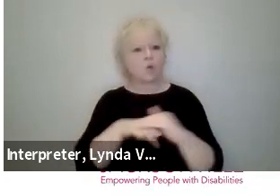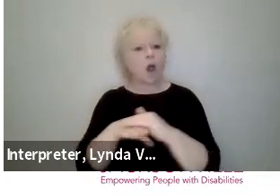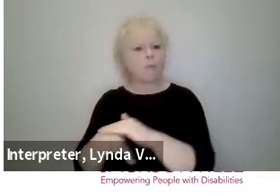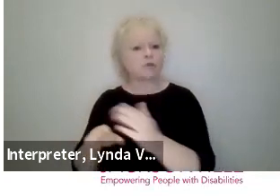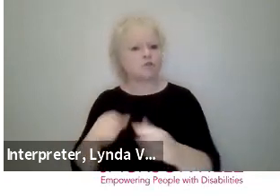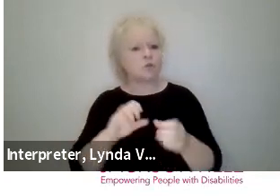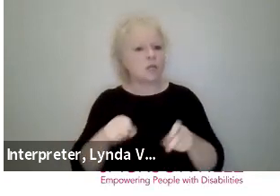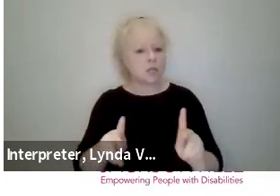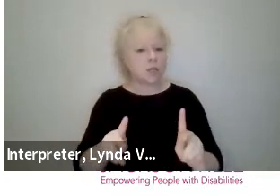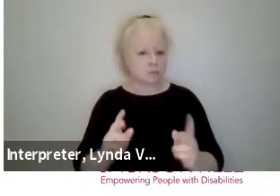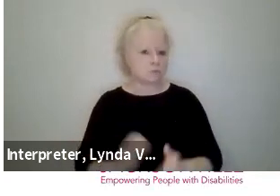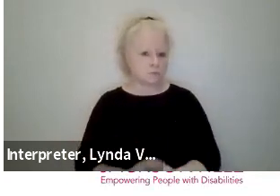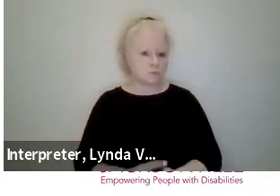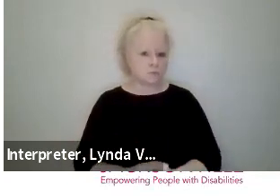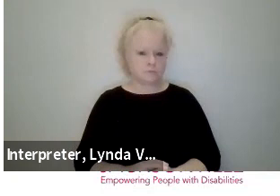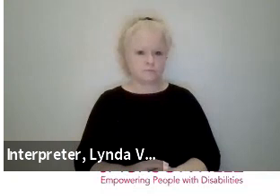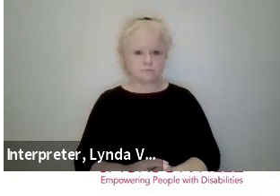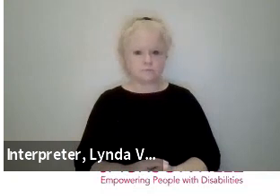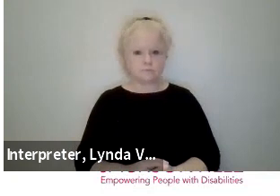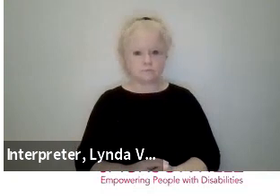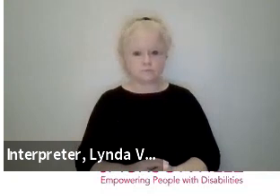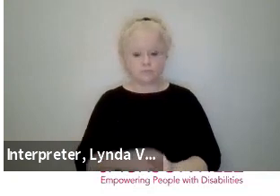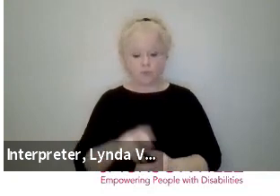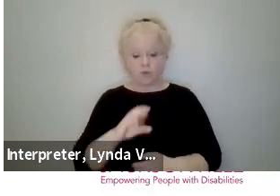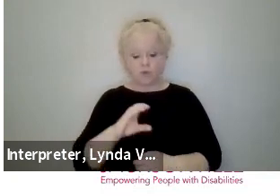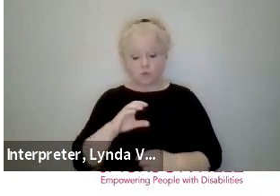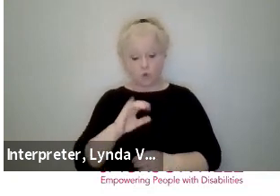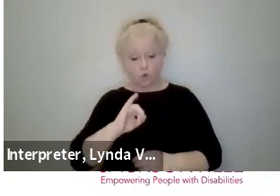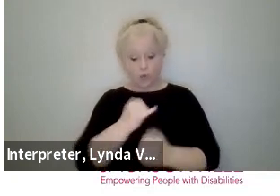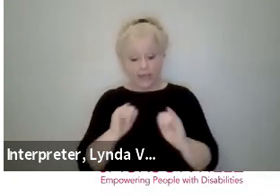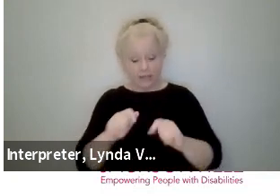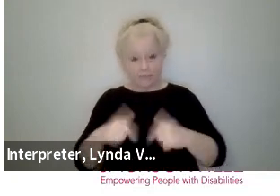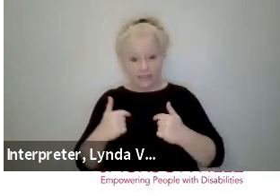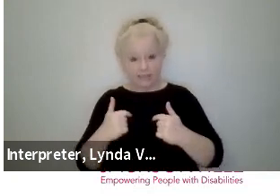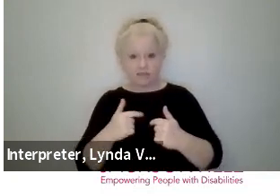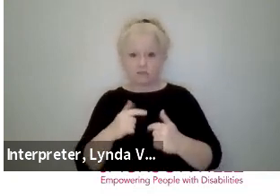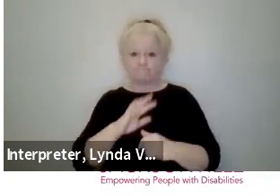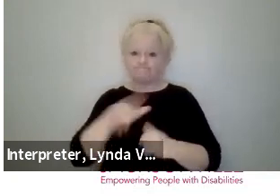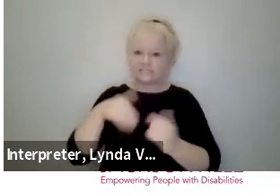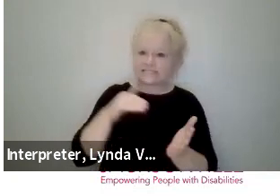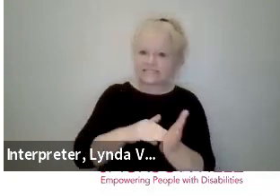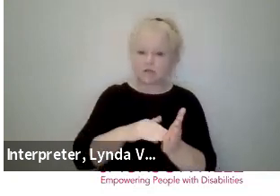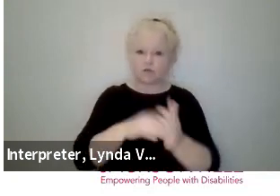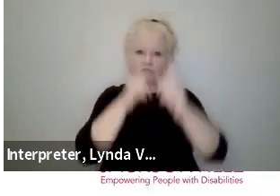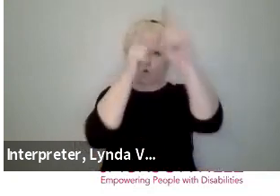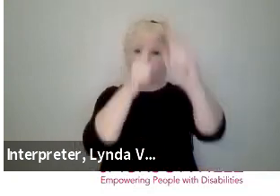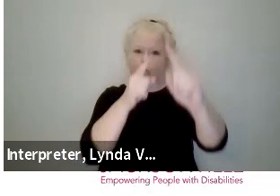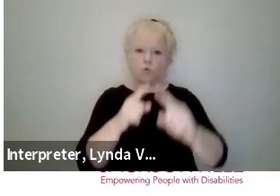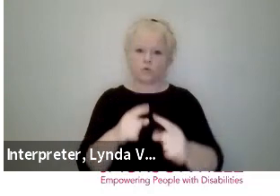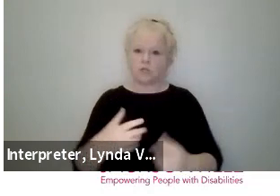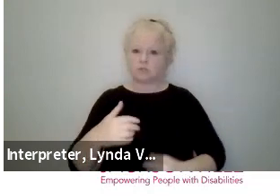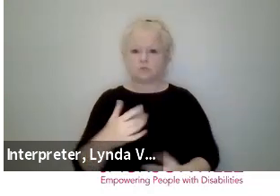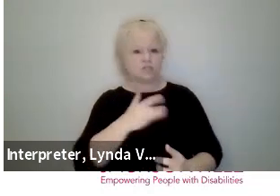in doing that. So that independent living philosophy is core to our mission for any Center for Independent Living,